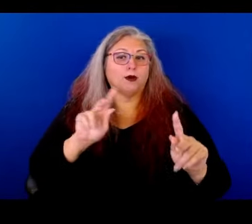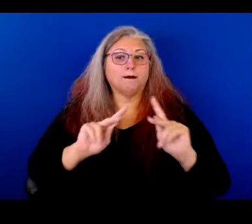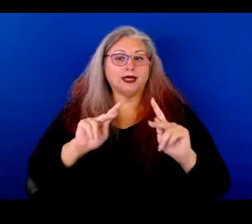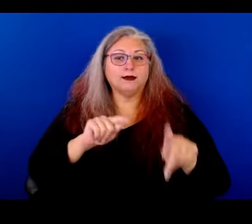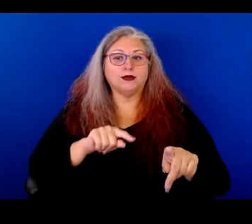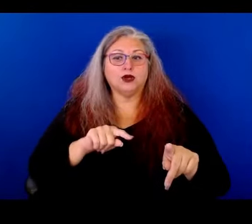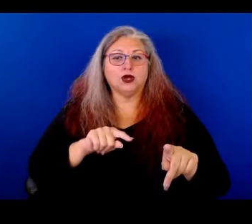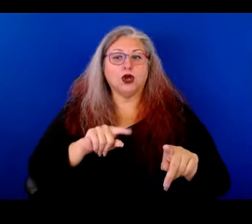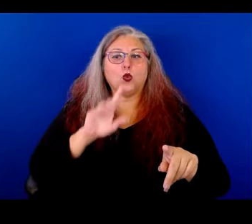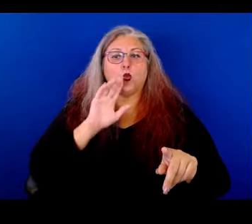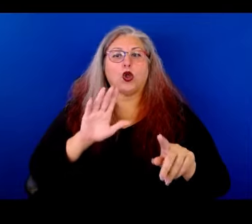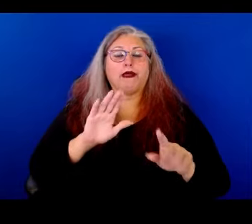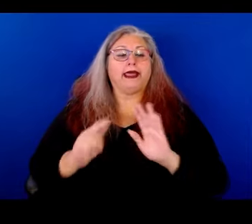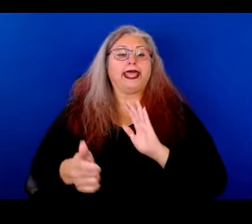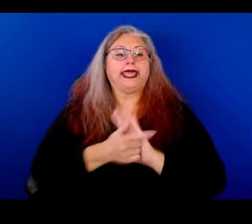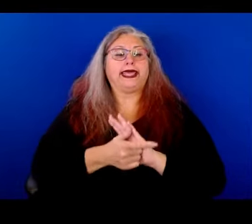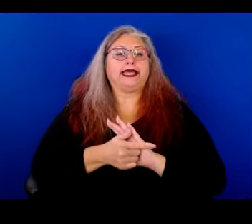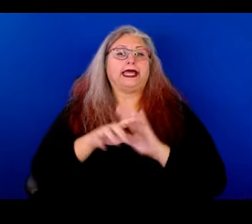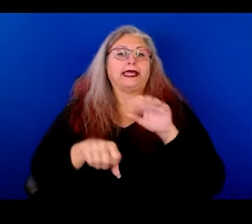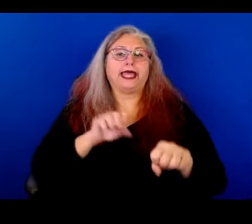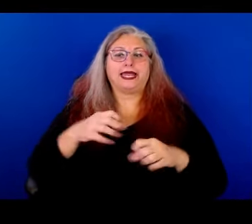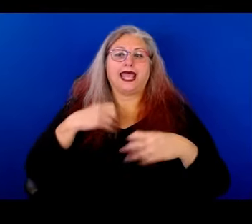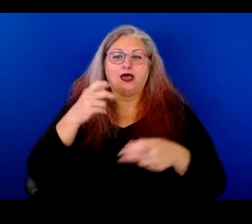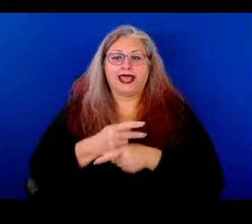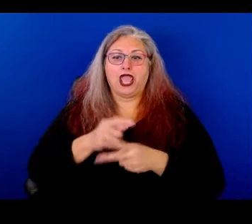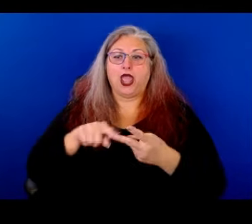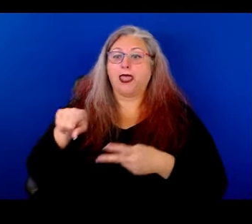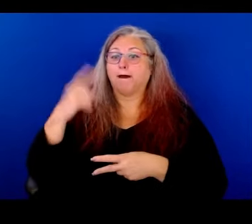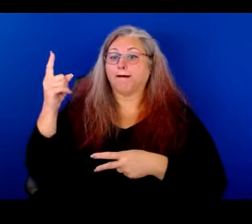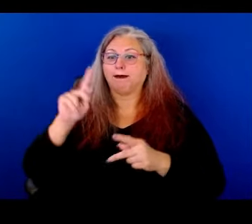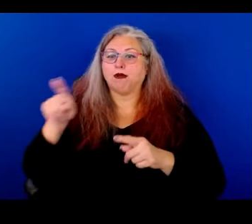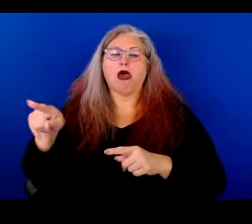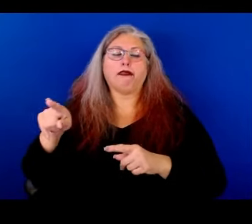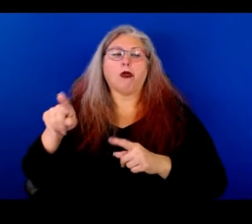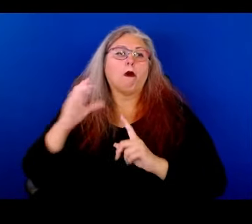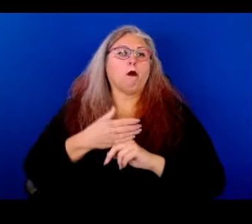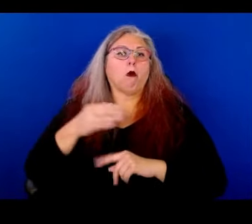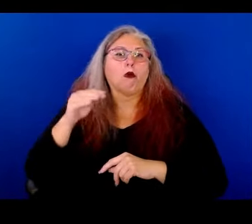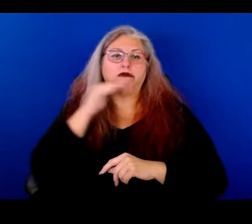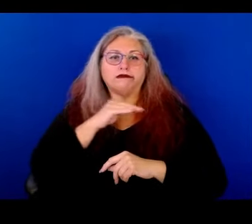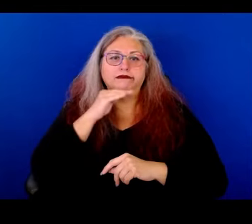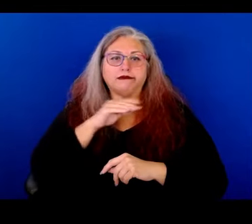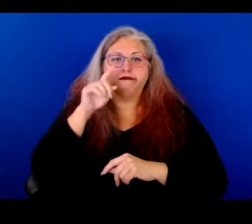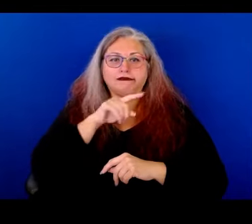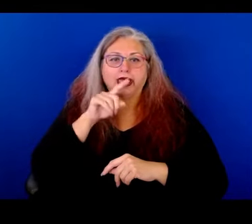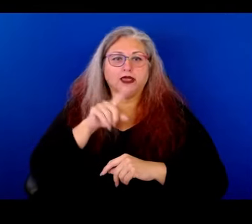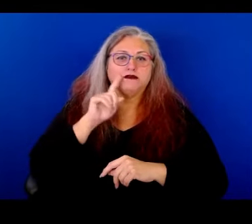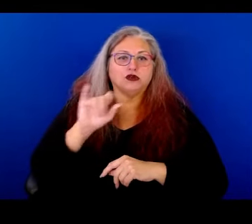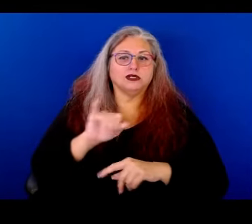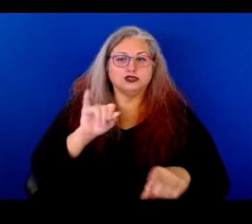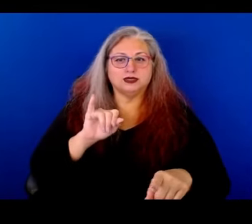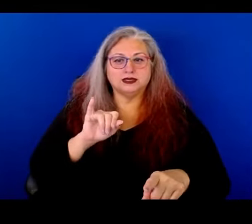disabled people were illegally getting healthcare, and Black disabled people were faking it to get